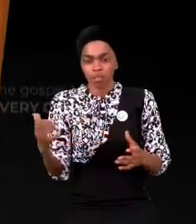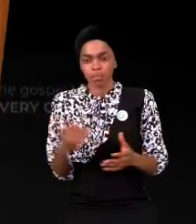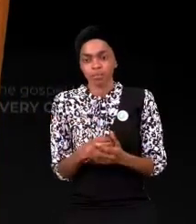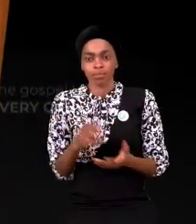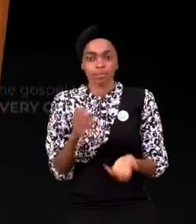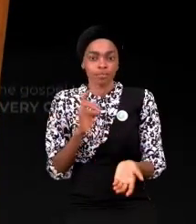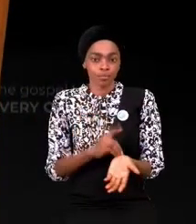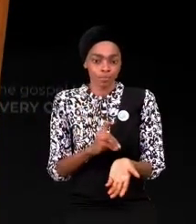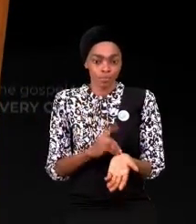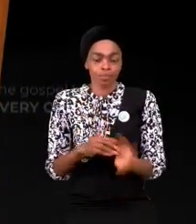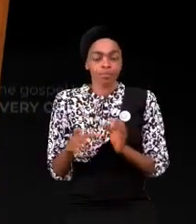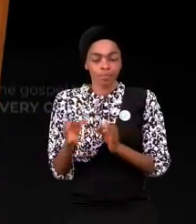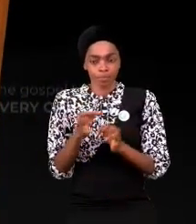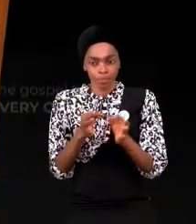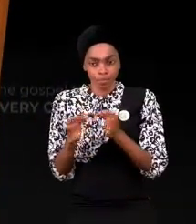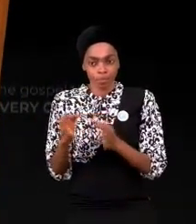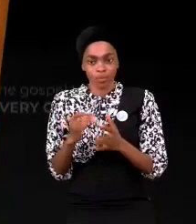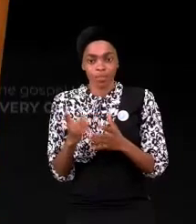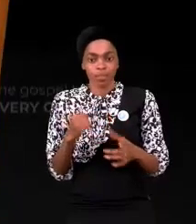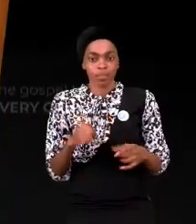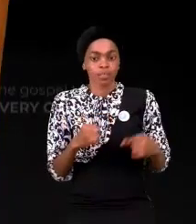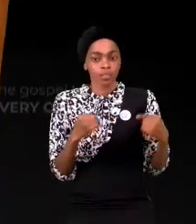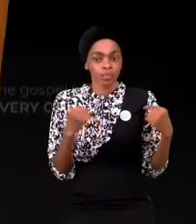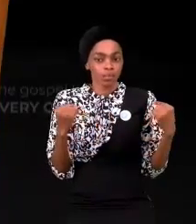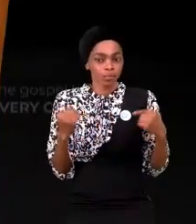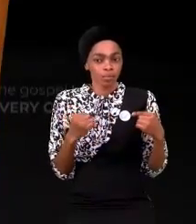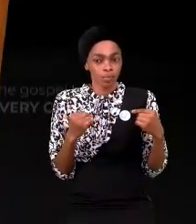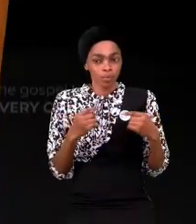the heart, yes, it's one of the